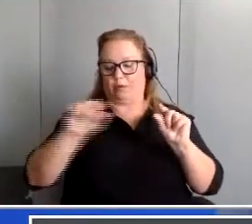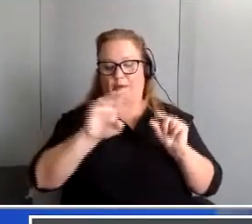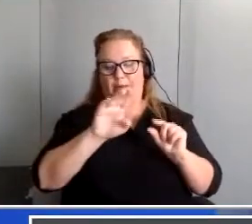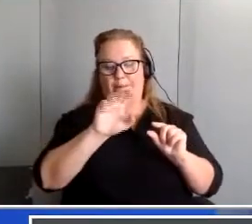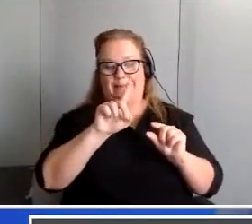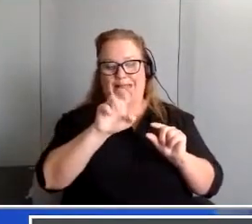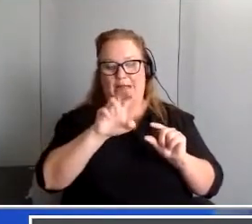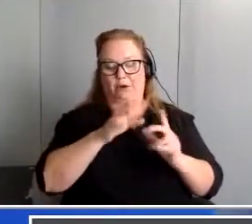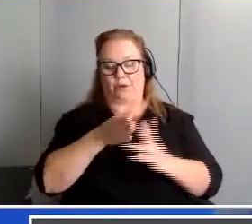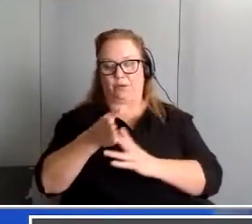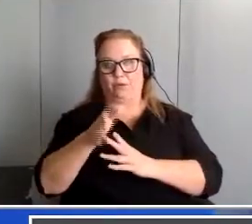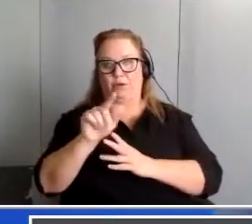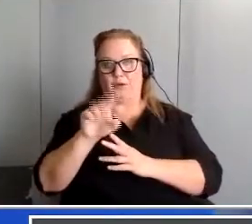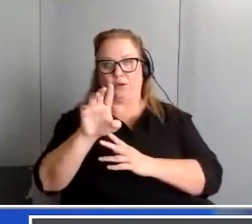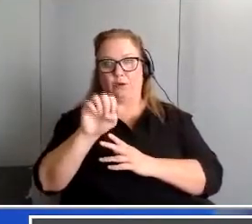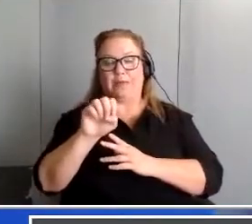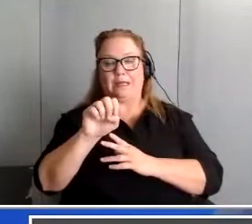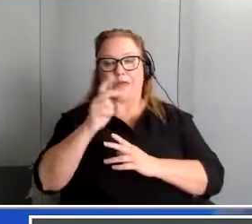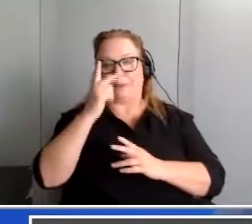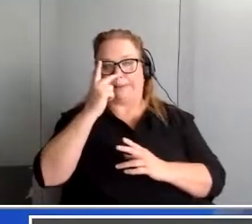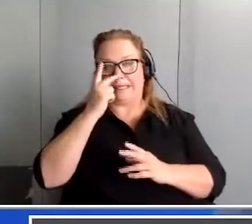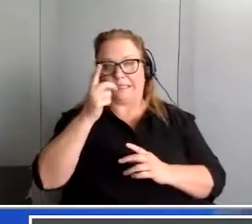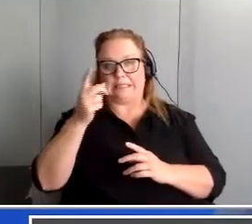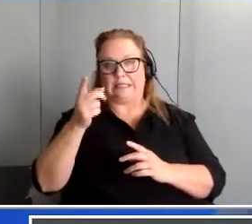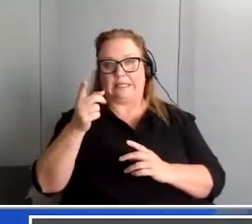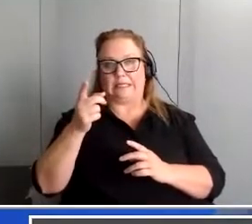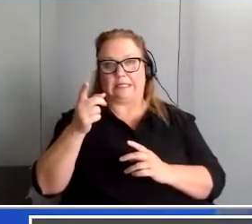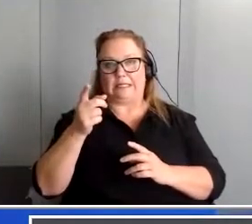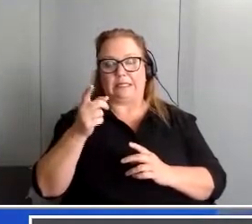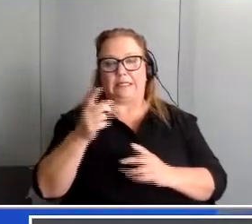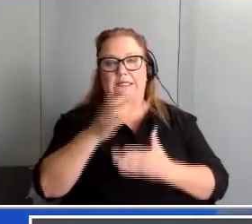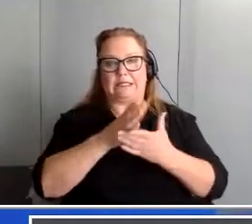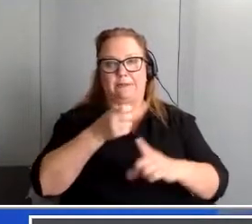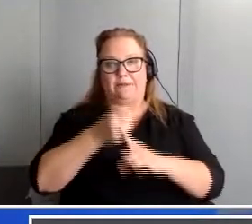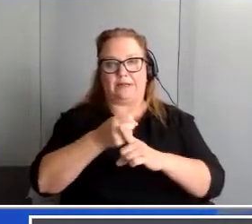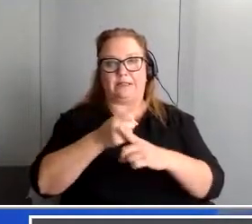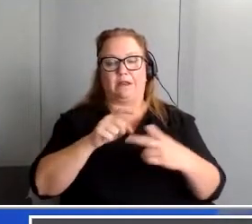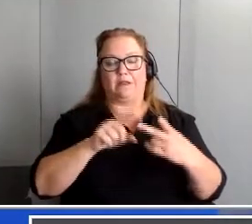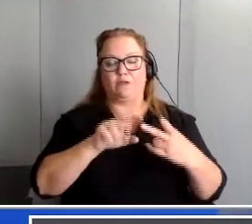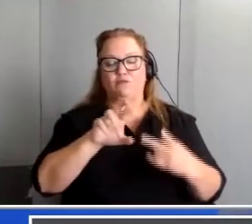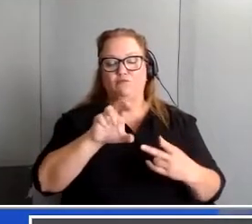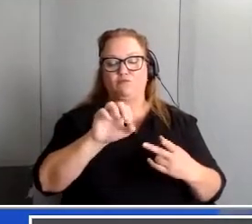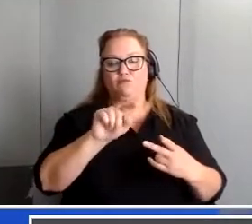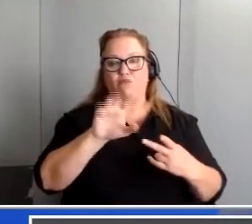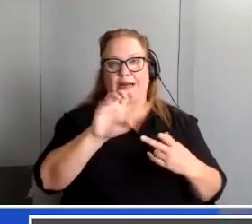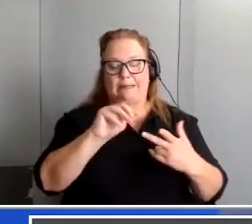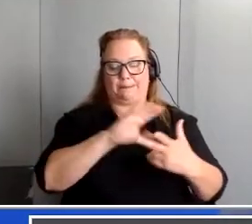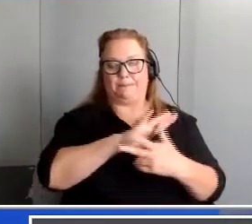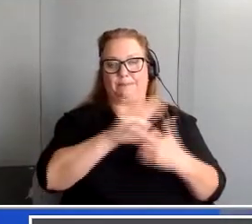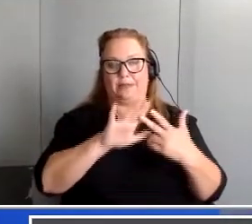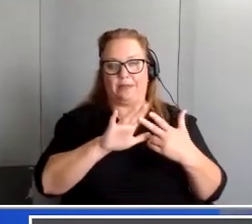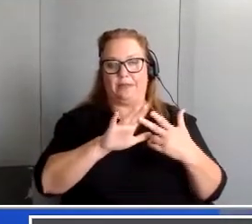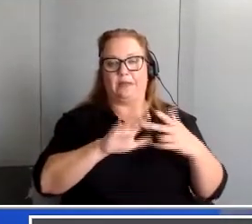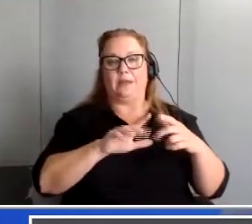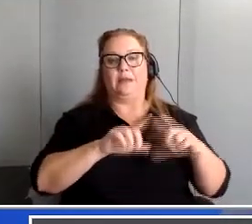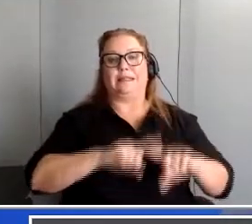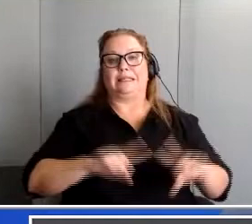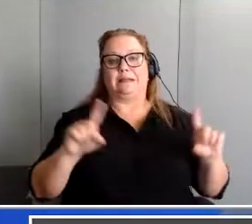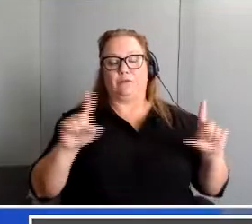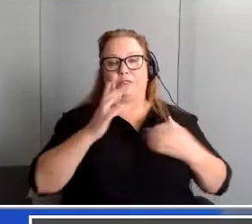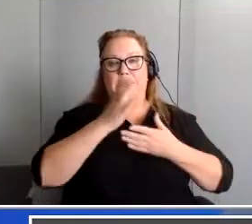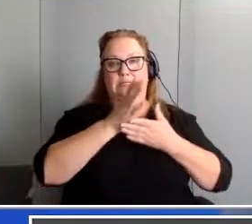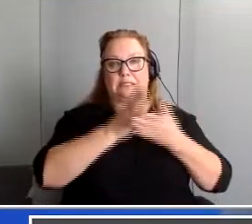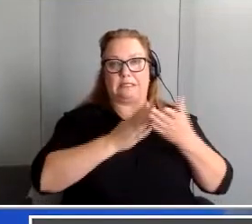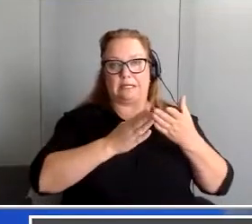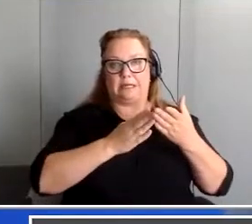out, out the penis, and some effects on the rectum. The difference is that some of those side